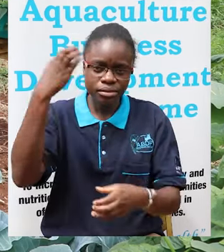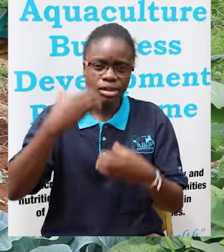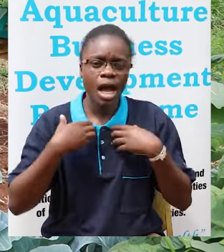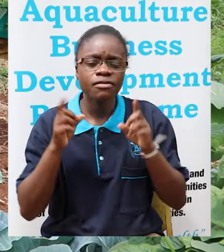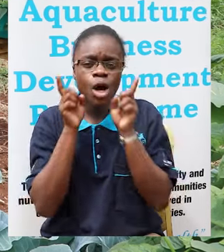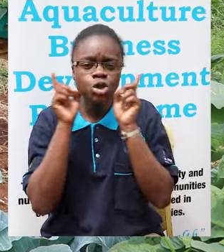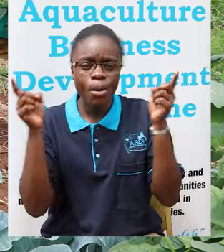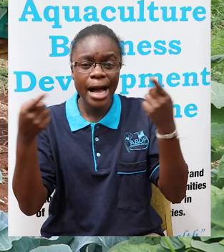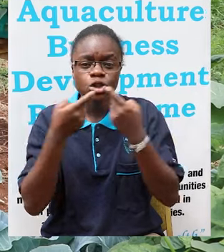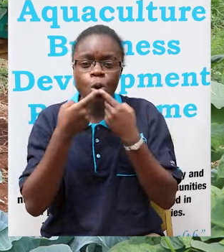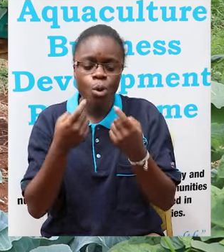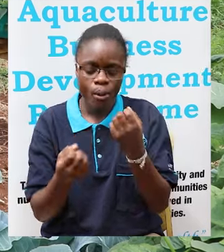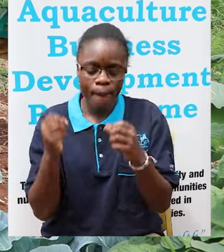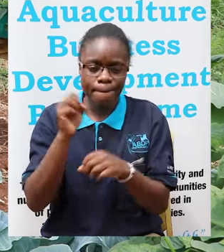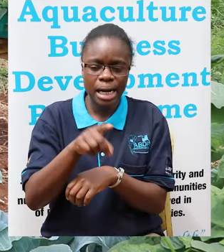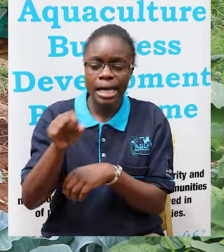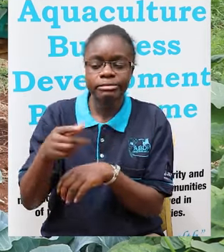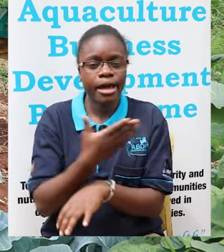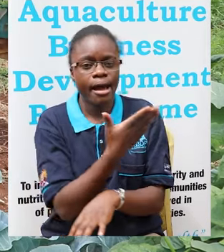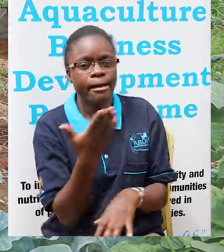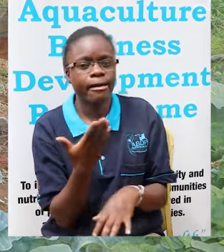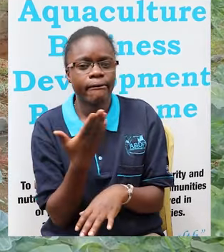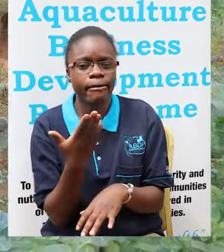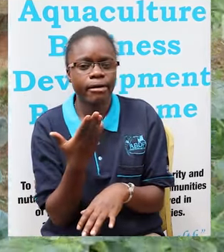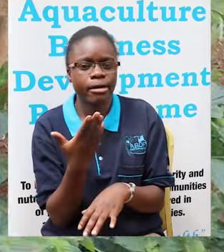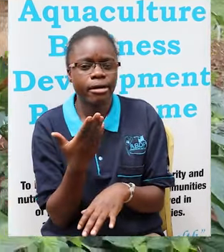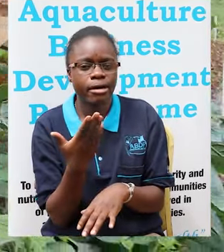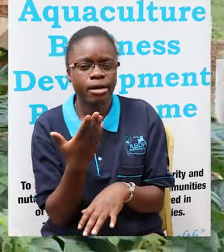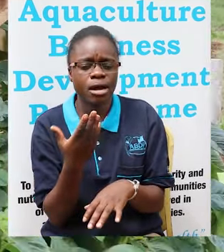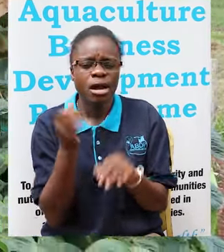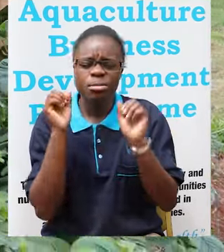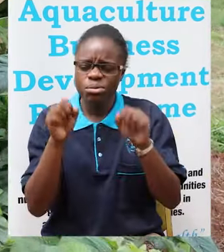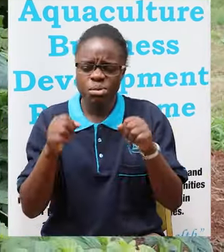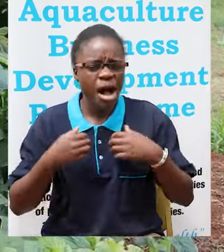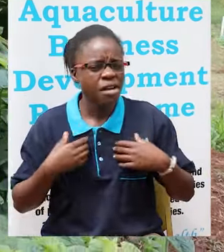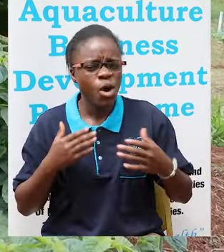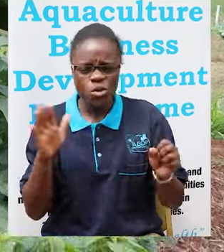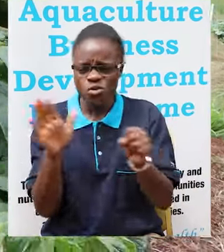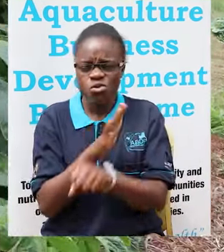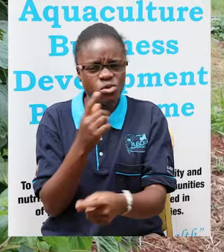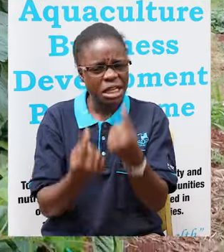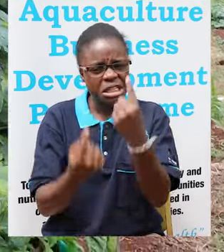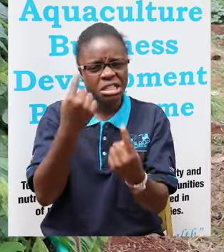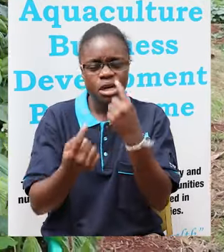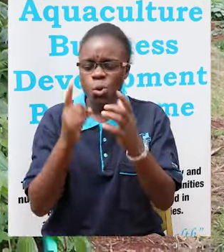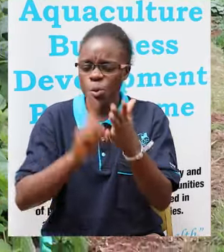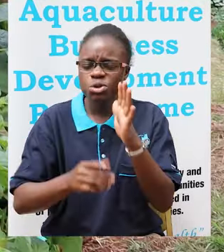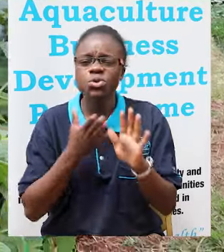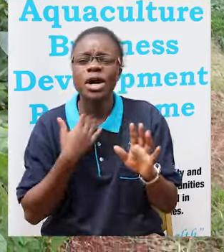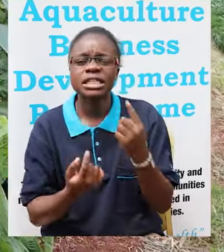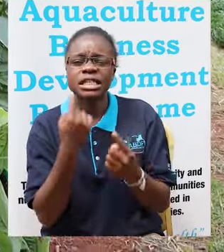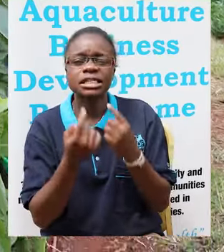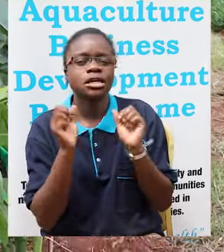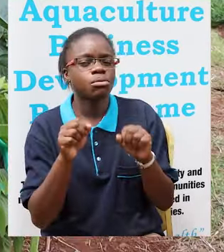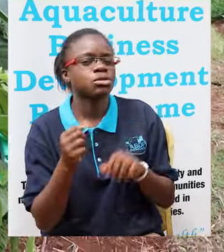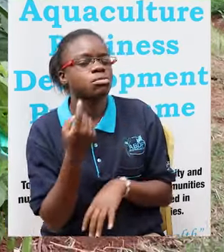plant a tomato in here and it will still give me fruit. So really, you can have your whole kitchen requirements from such a